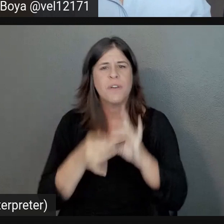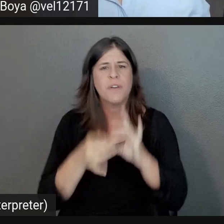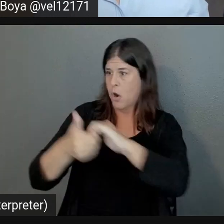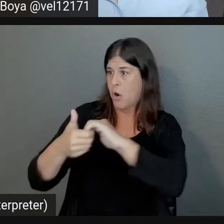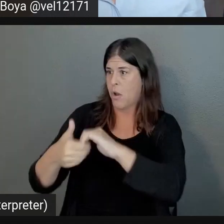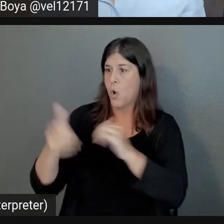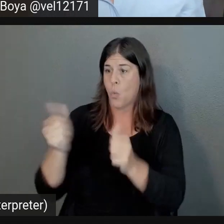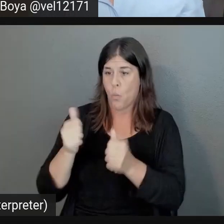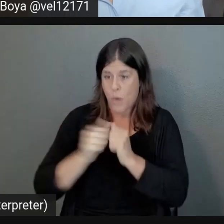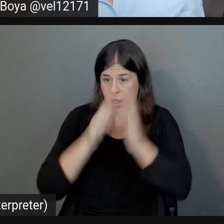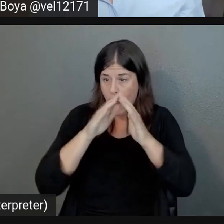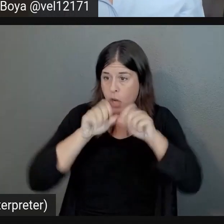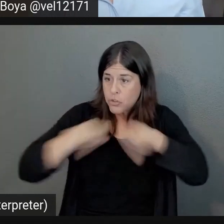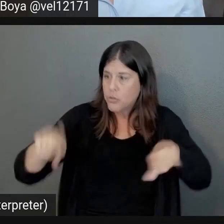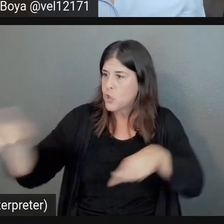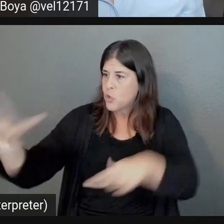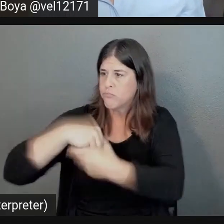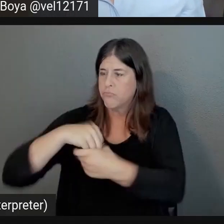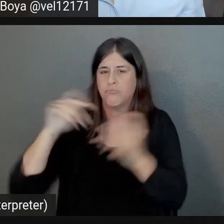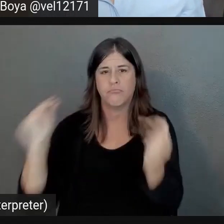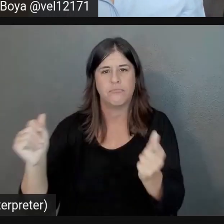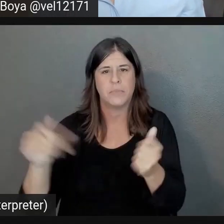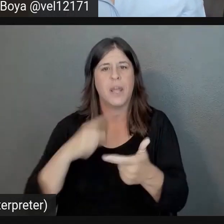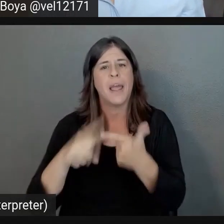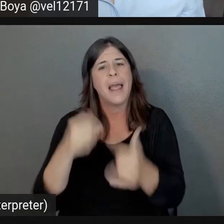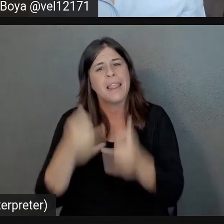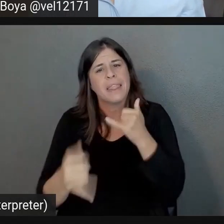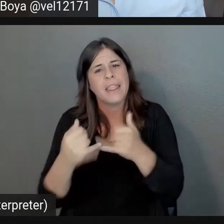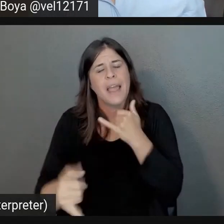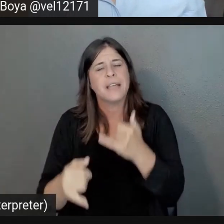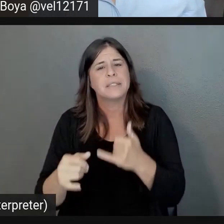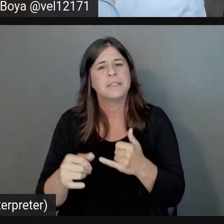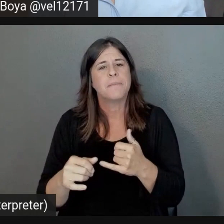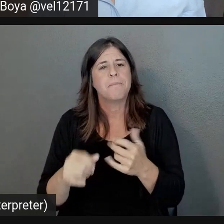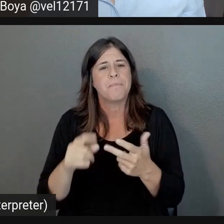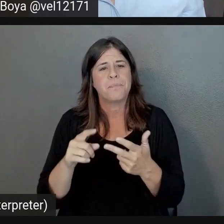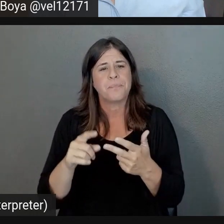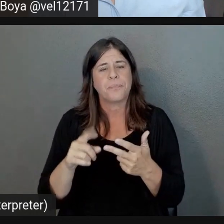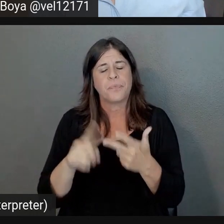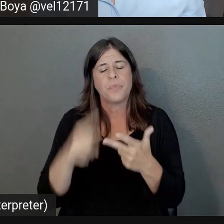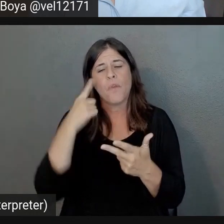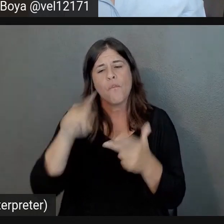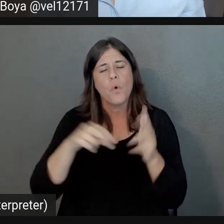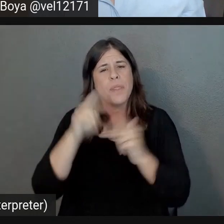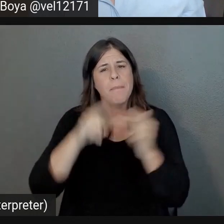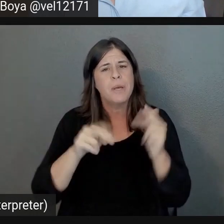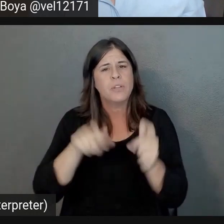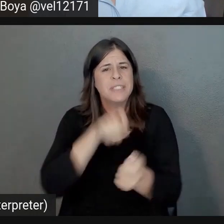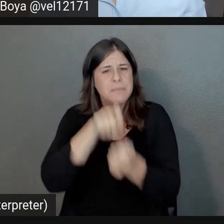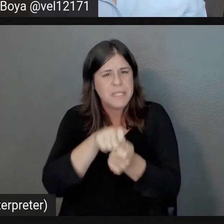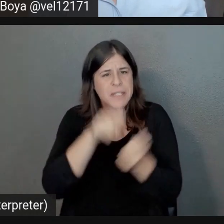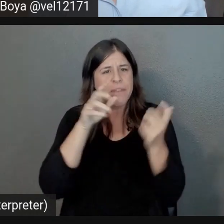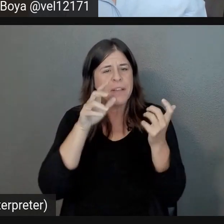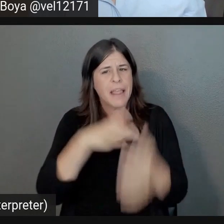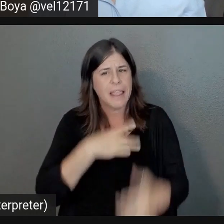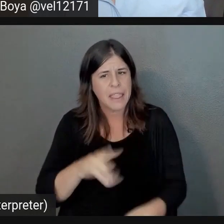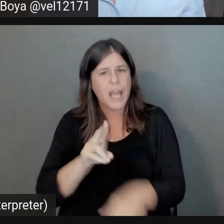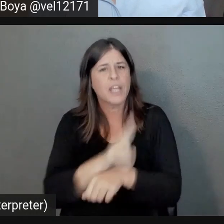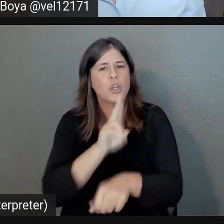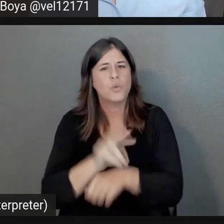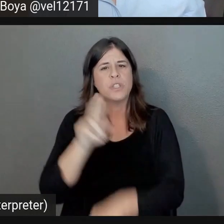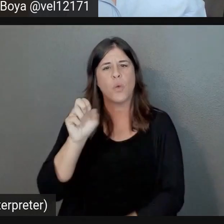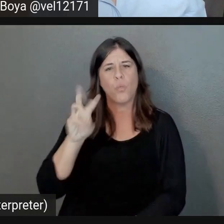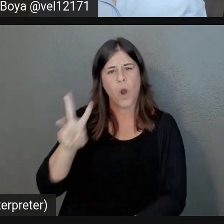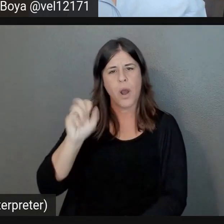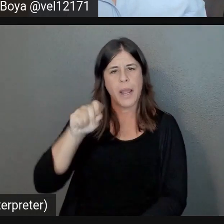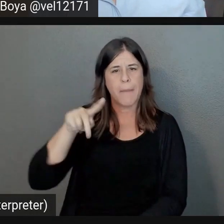AWS innovation going forward? And last and final was for builders who specifically like using raw APIs or